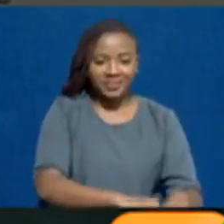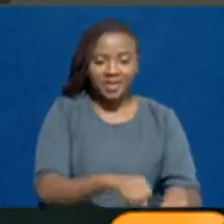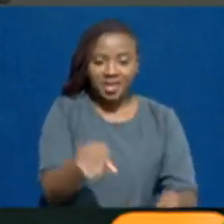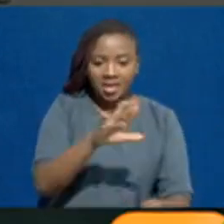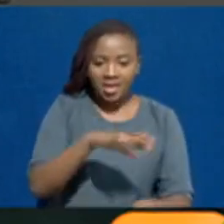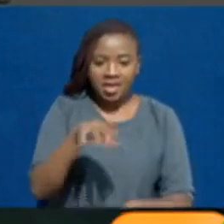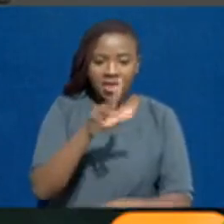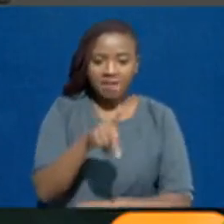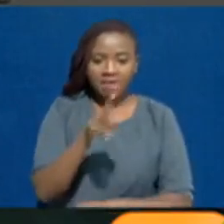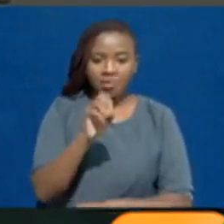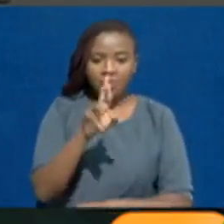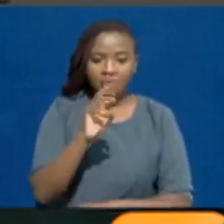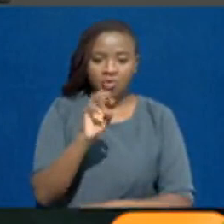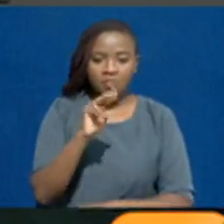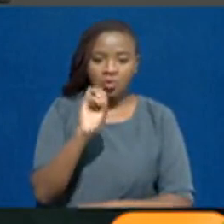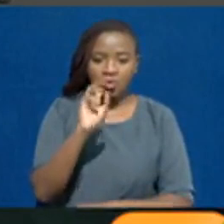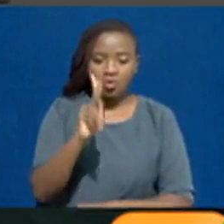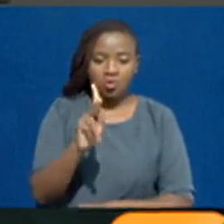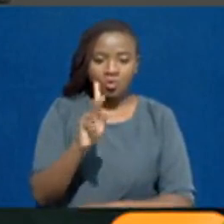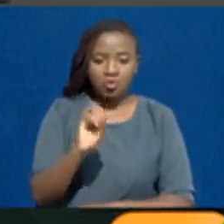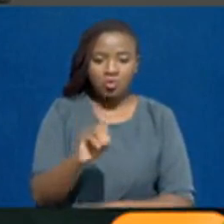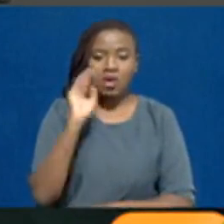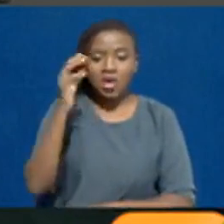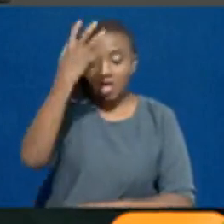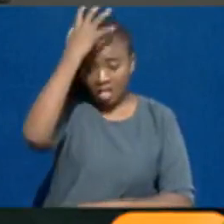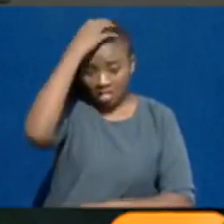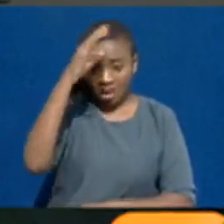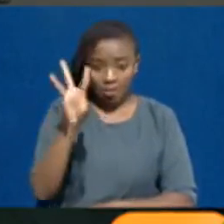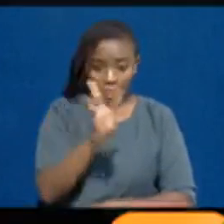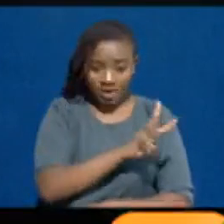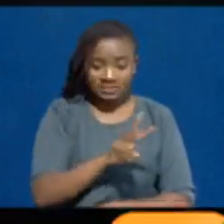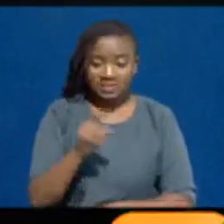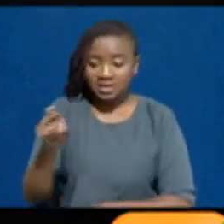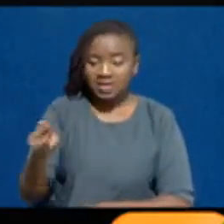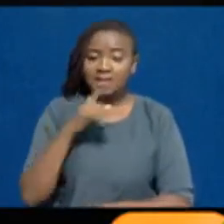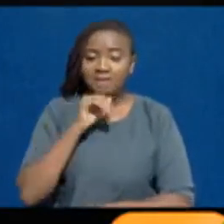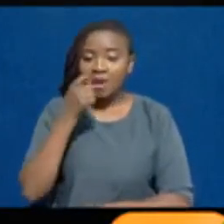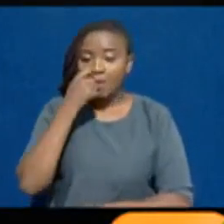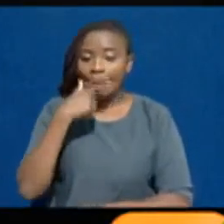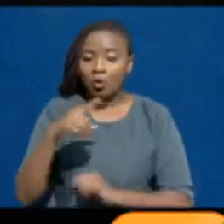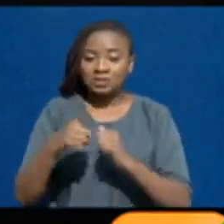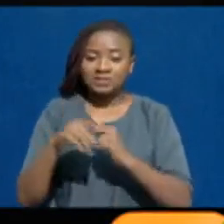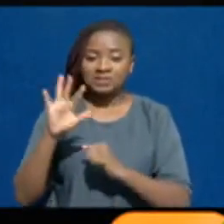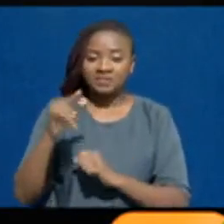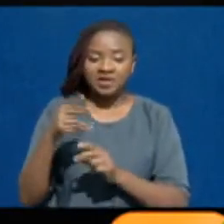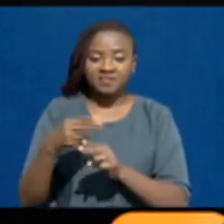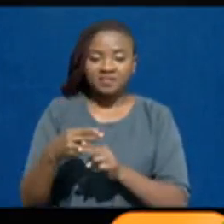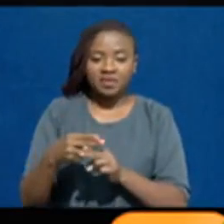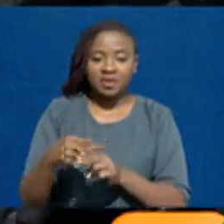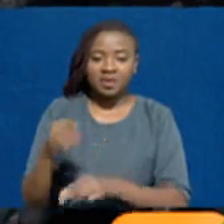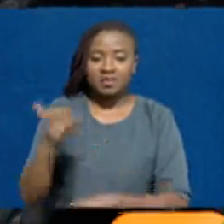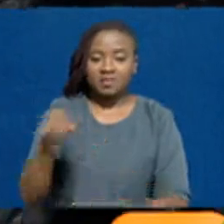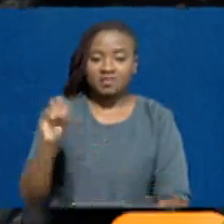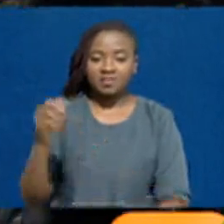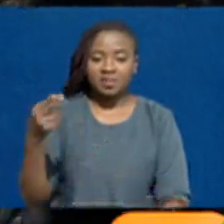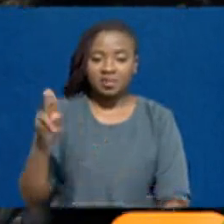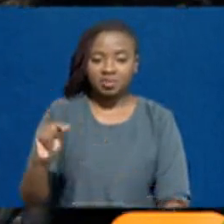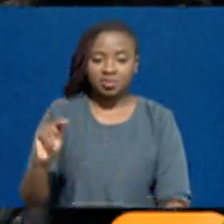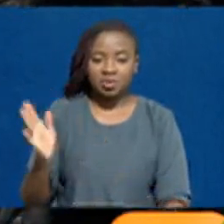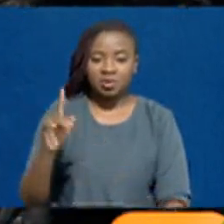Poromoko areas in Lamu West sub-county. Well, the victim, a 65-year-old man identified as John